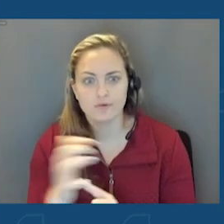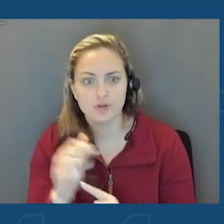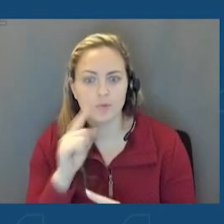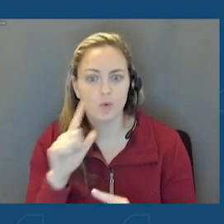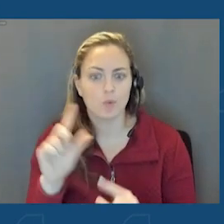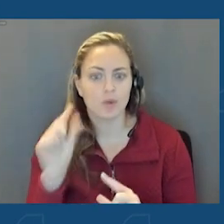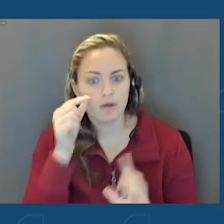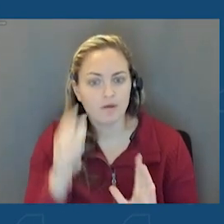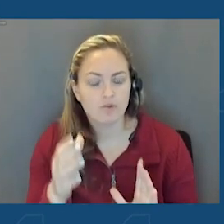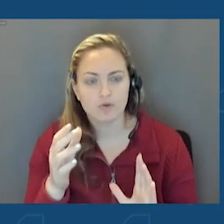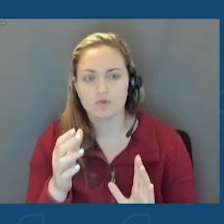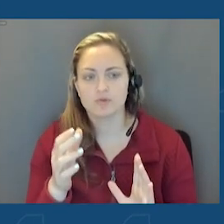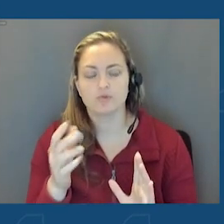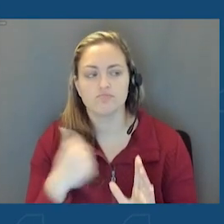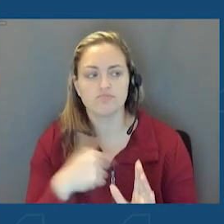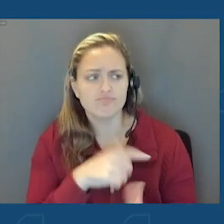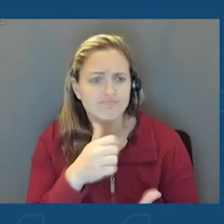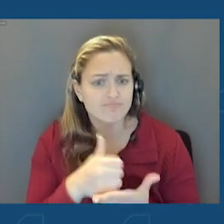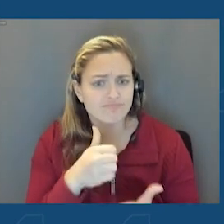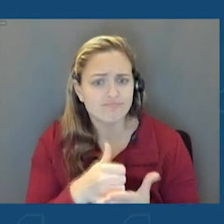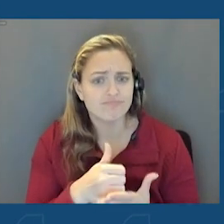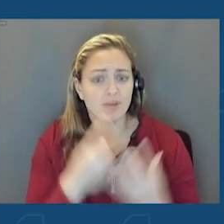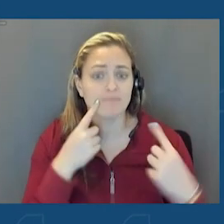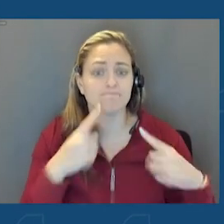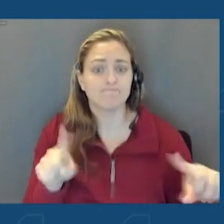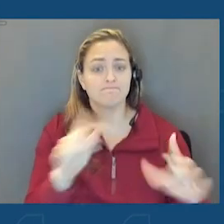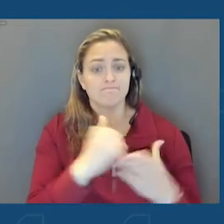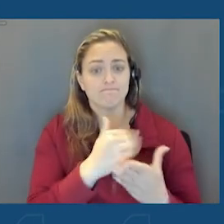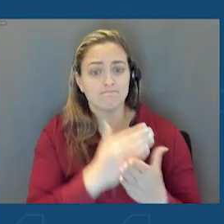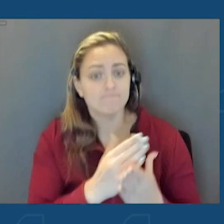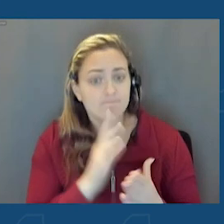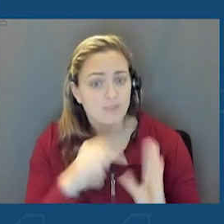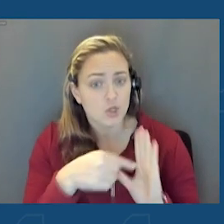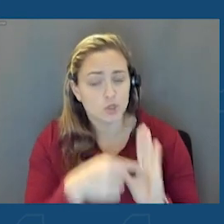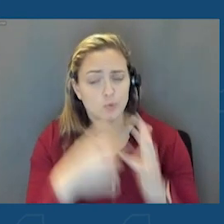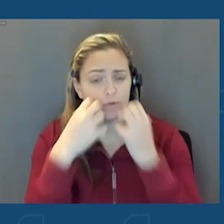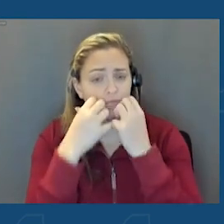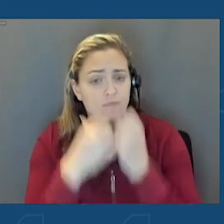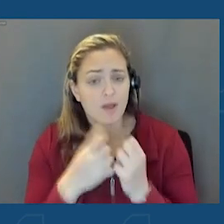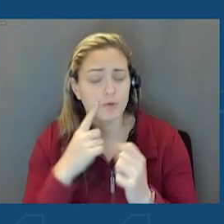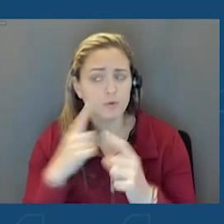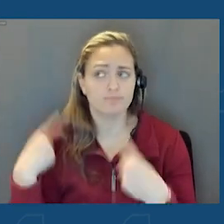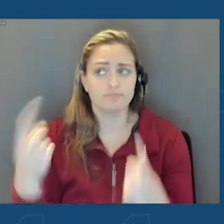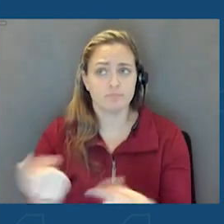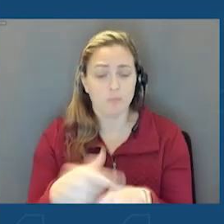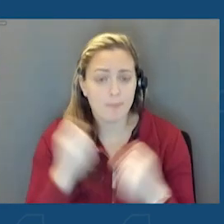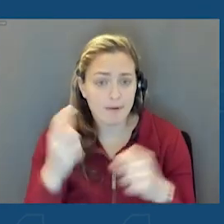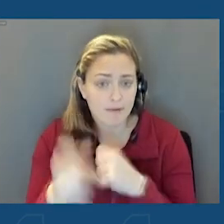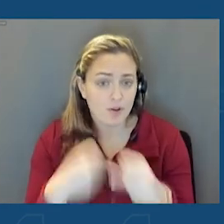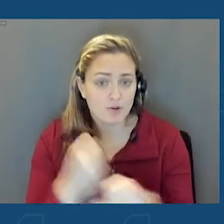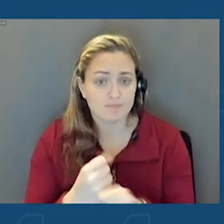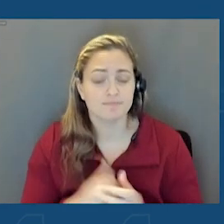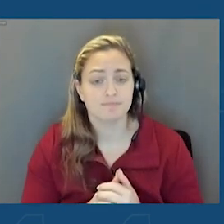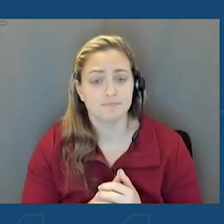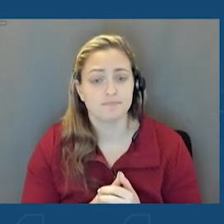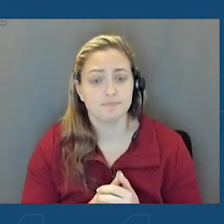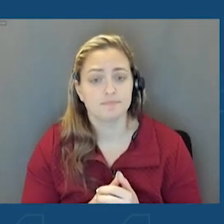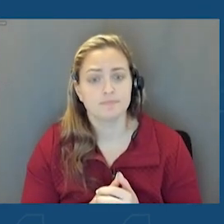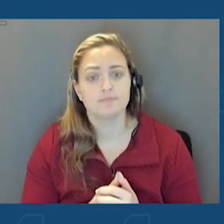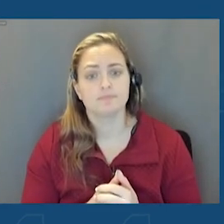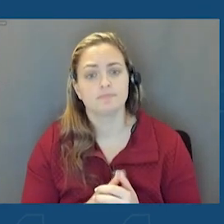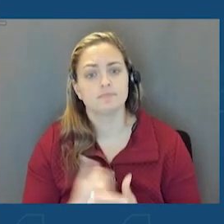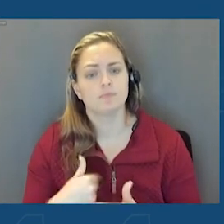governor, and we helped deliver a budget that reflected the values that we have stood for many, many years. And we got